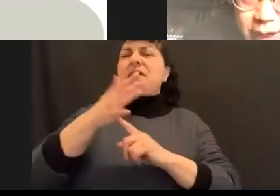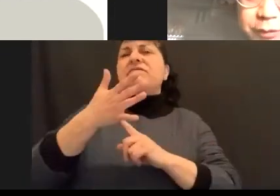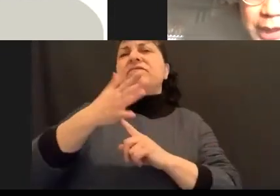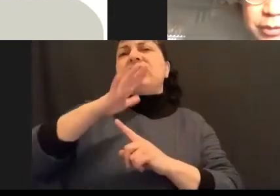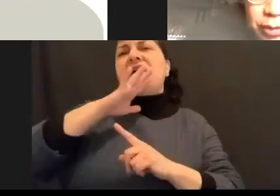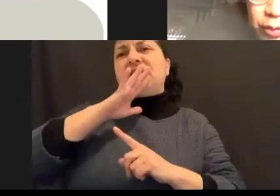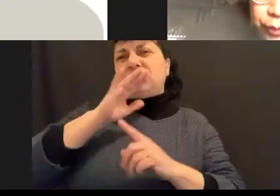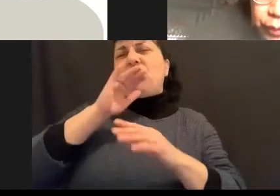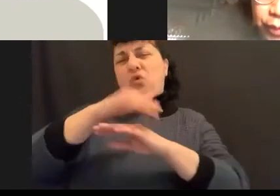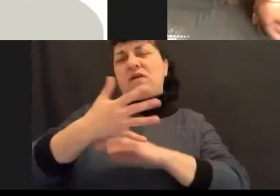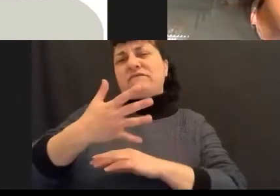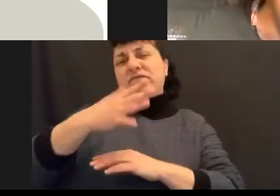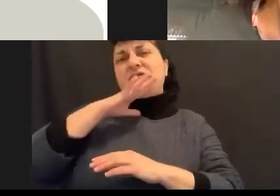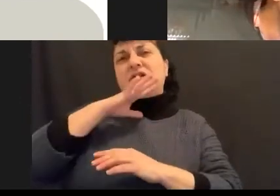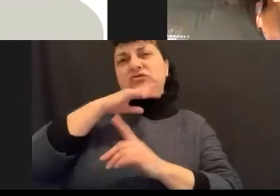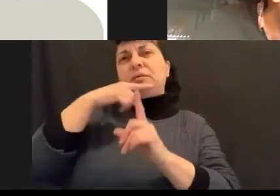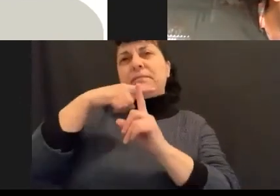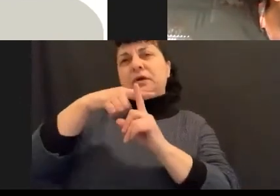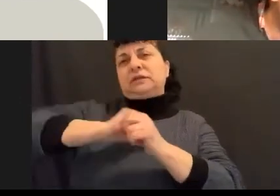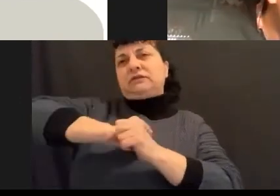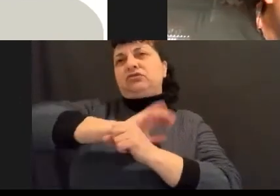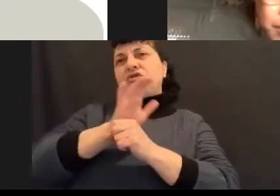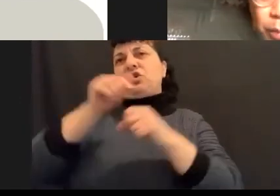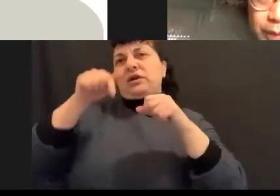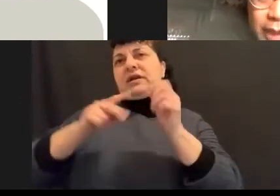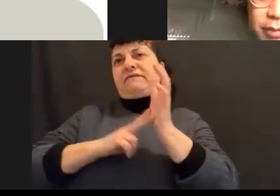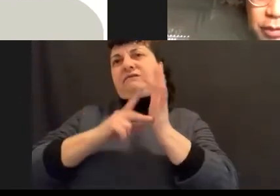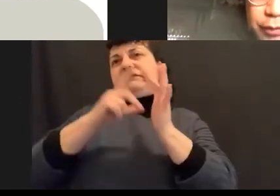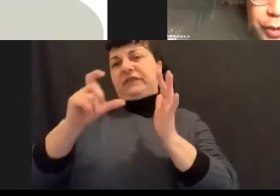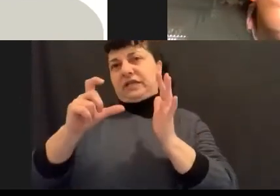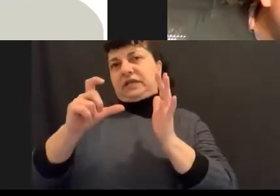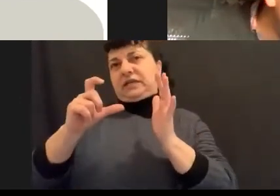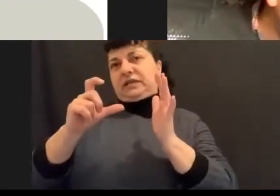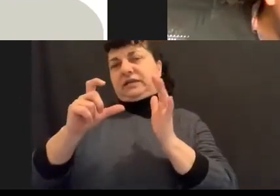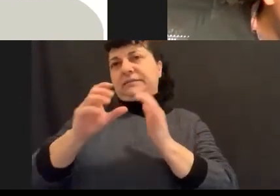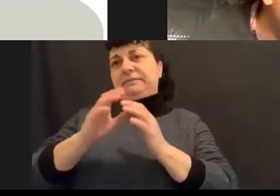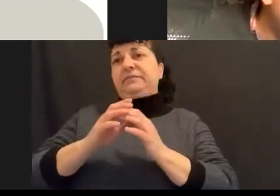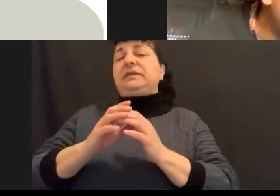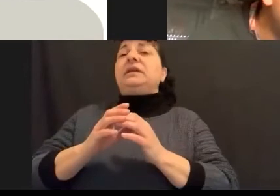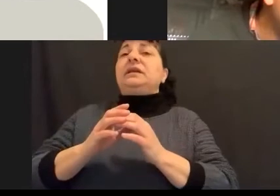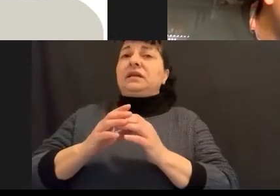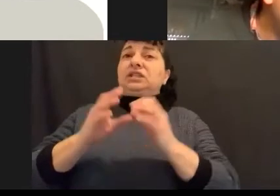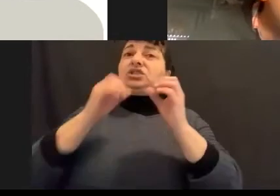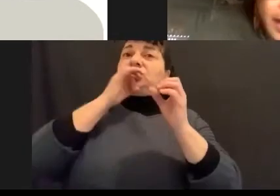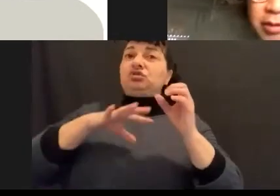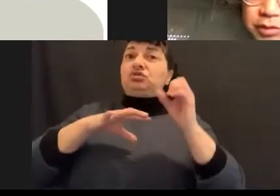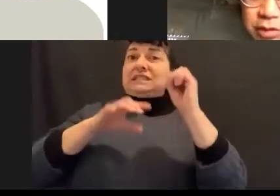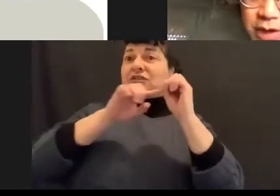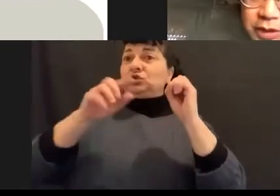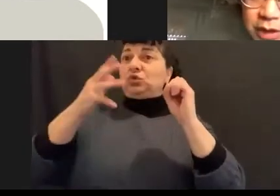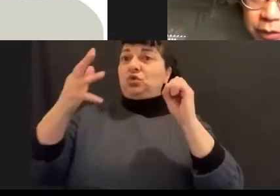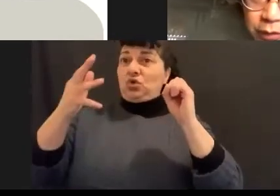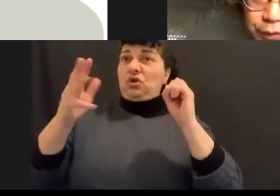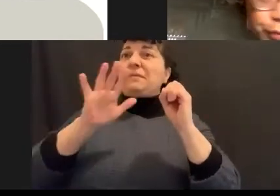500 active cases across Victoria at the moment. Of these, more than 100 are of children aged between 0 and 9. Another 100